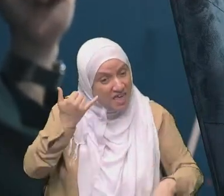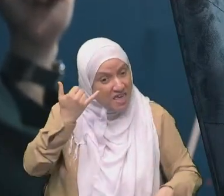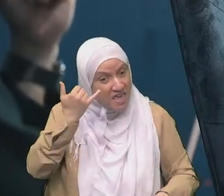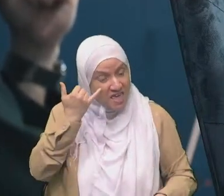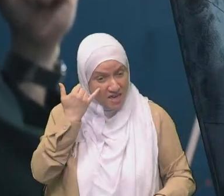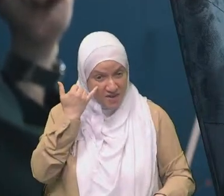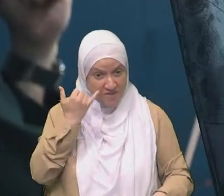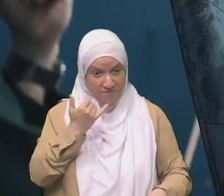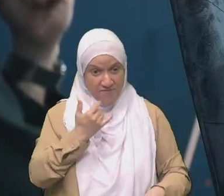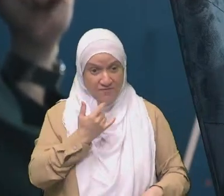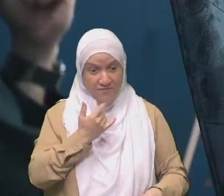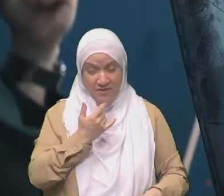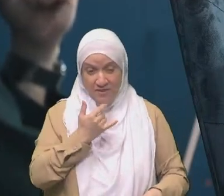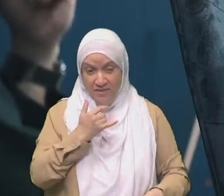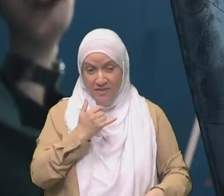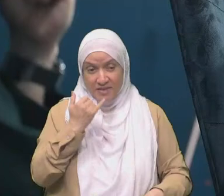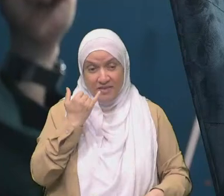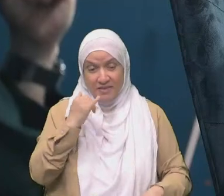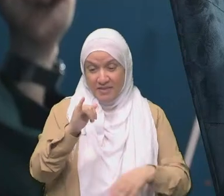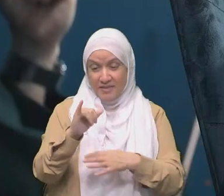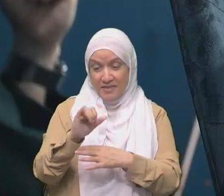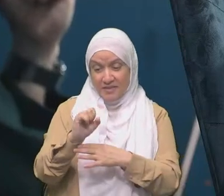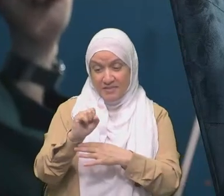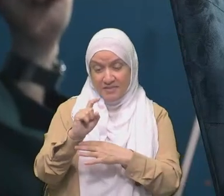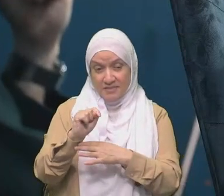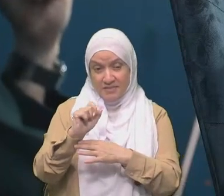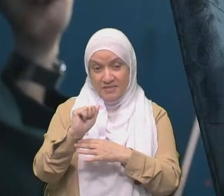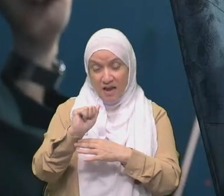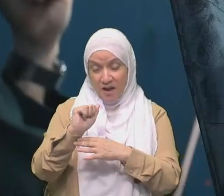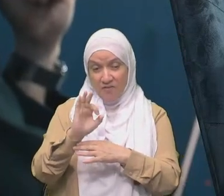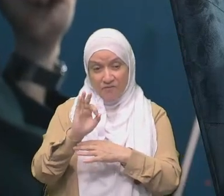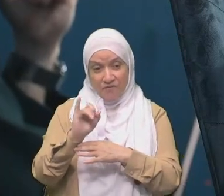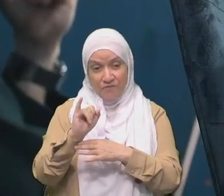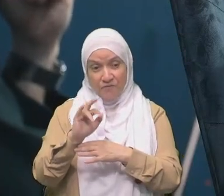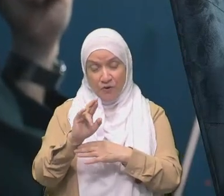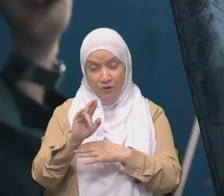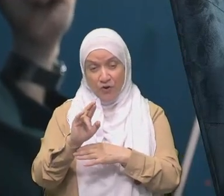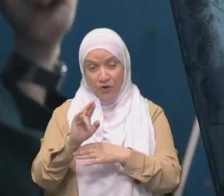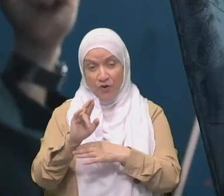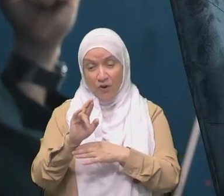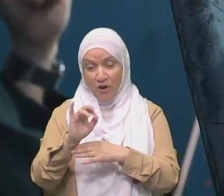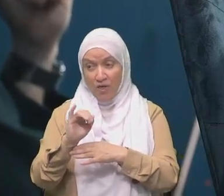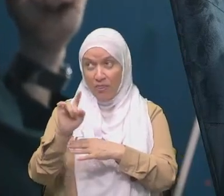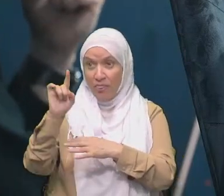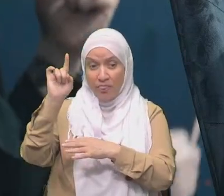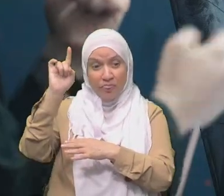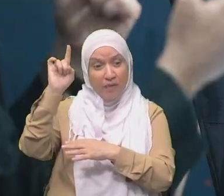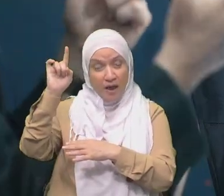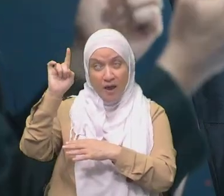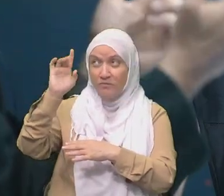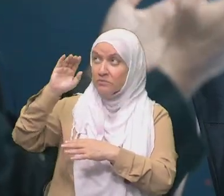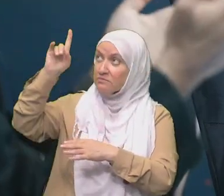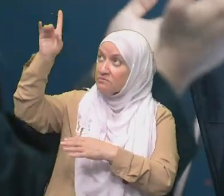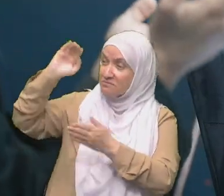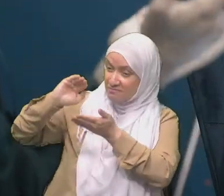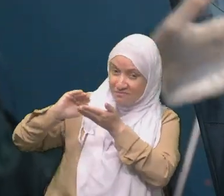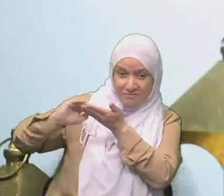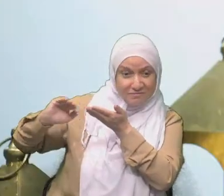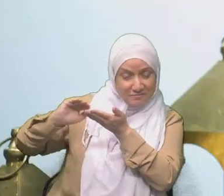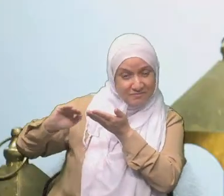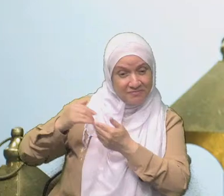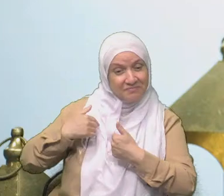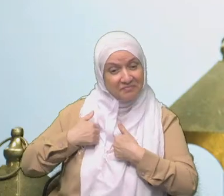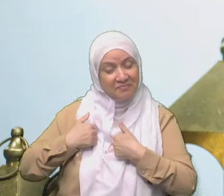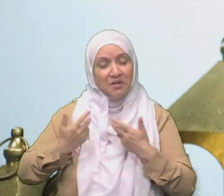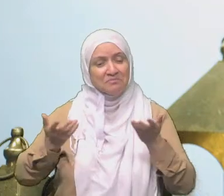will be wiped out, will go away, alhamdulillah. That's what they think. And that's one of the biggest delusions. So one